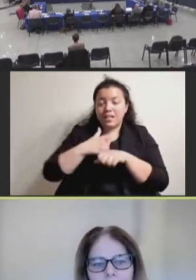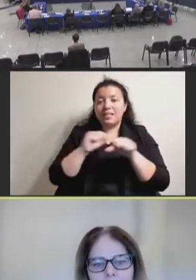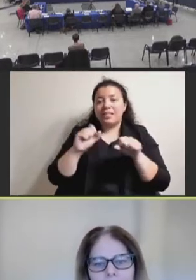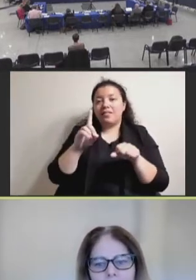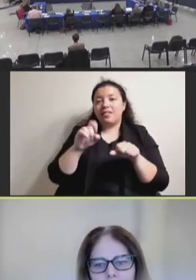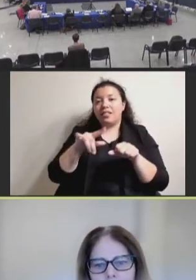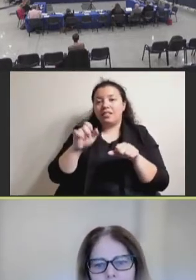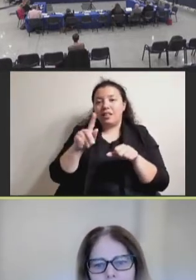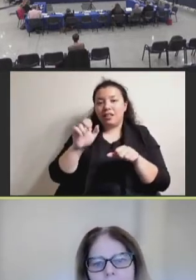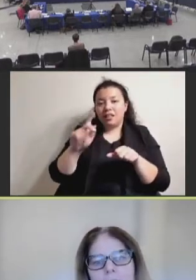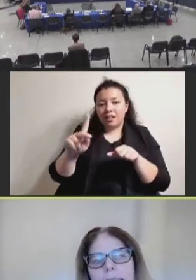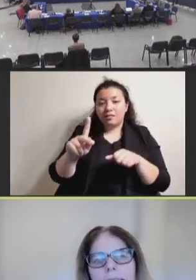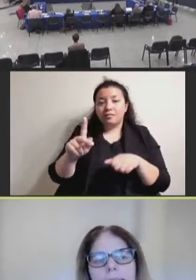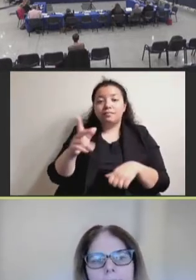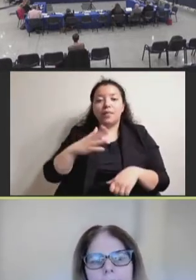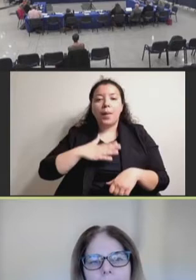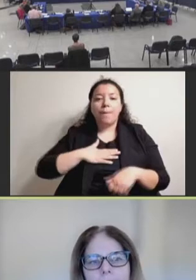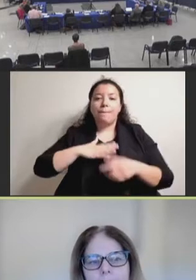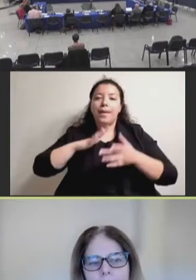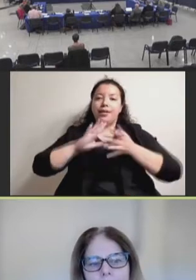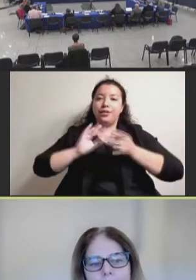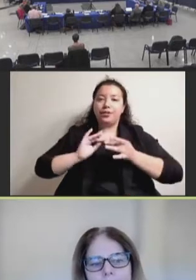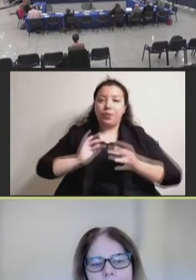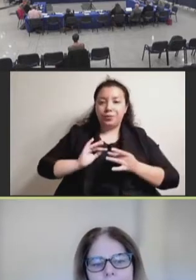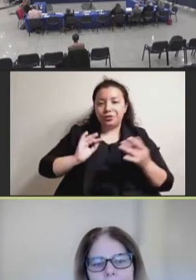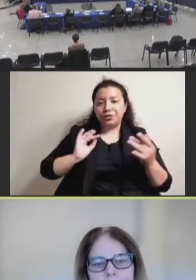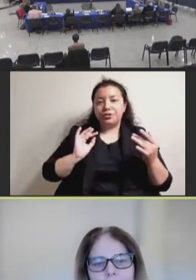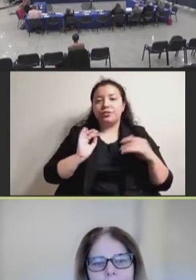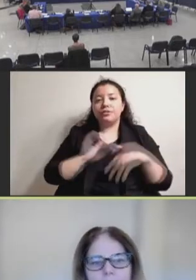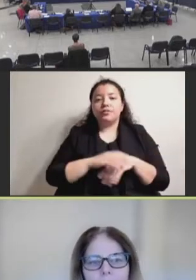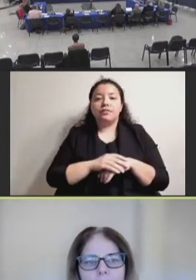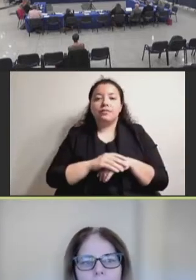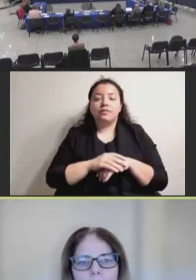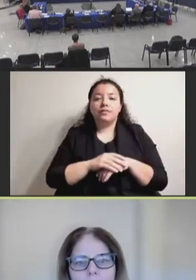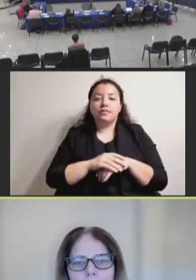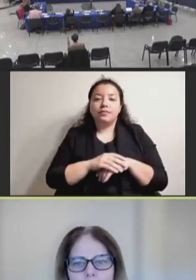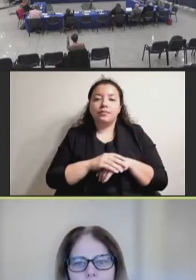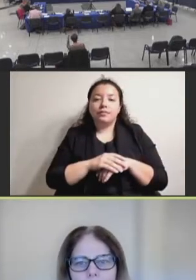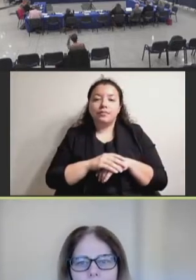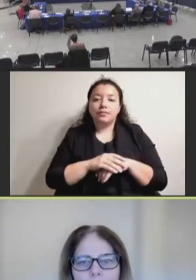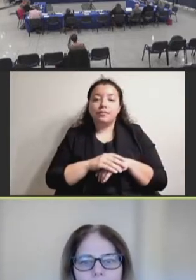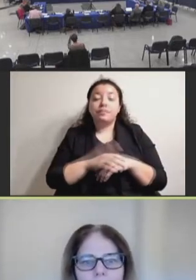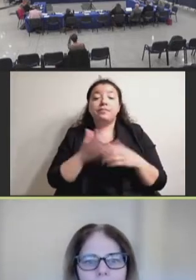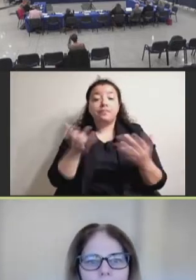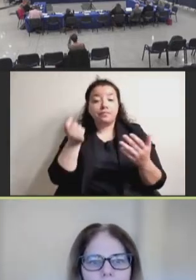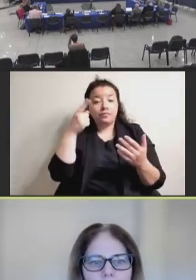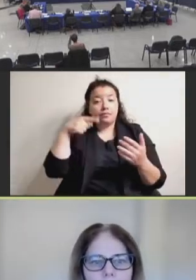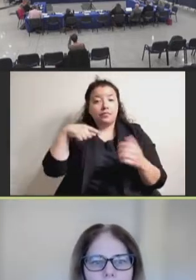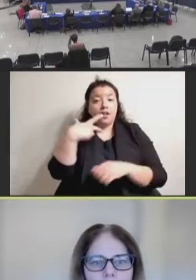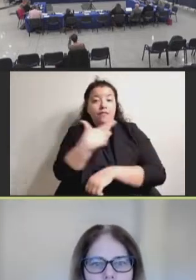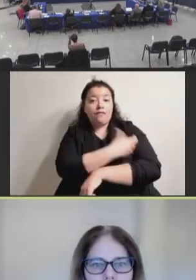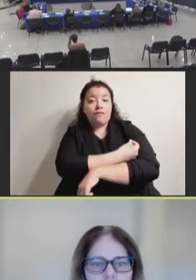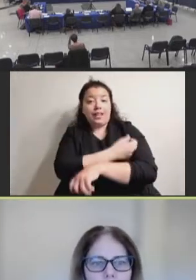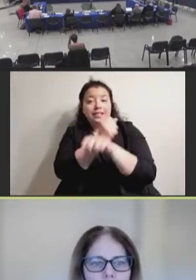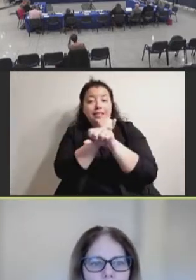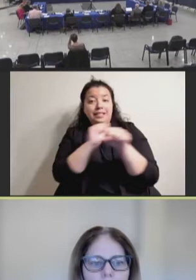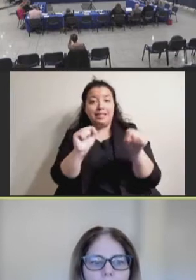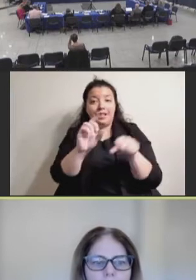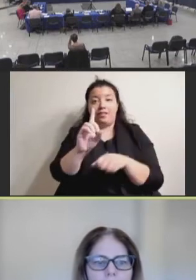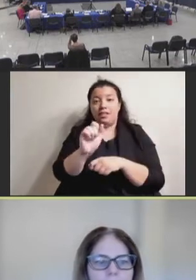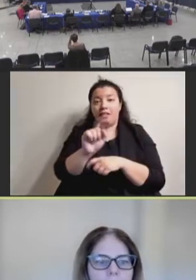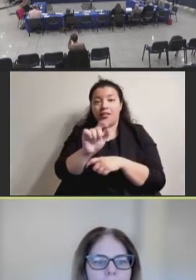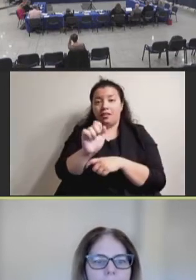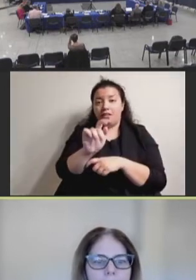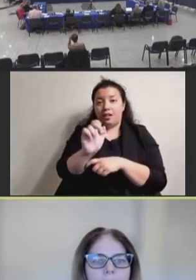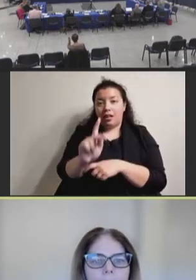These are my disclosures. Next slide. So the Vaccine Safety Data Link, as you've just heard, and some of you may be